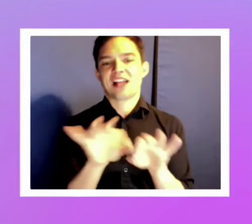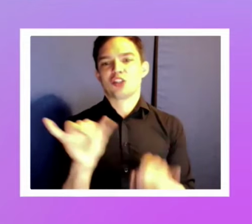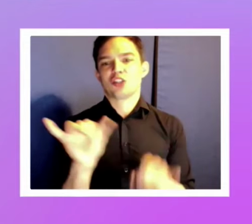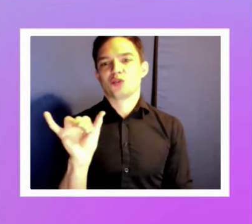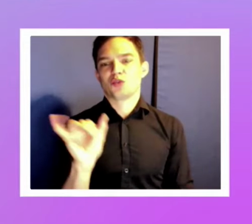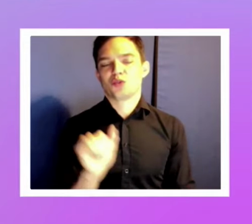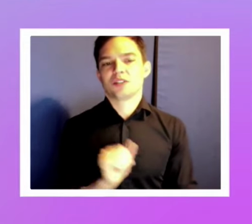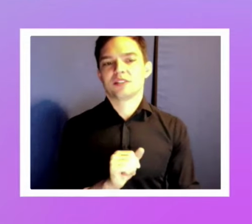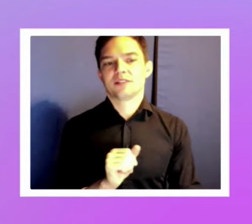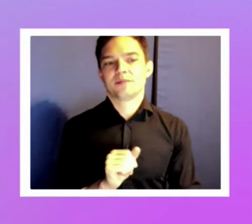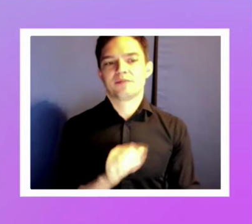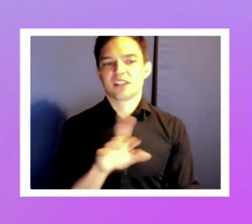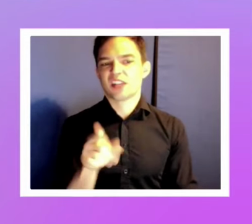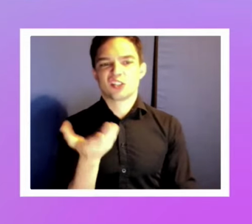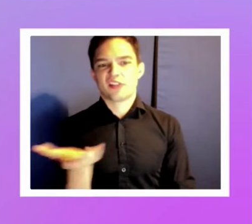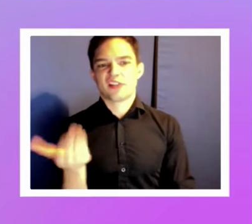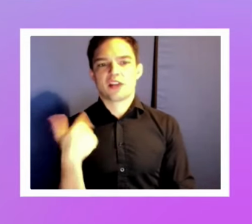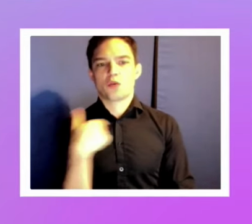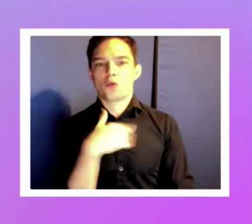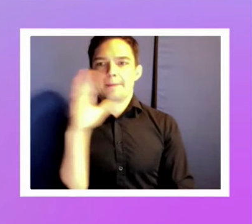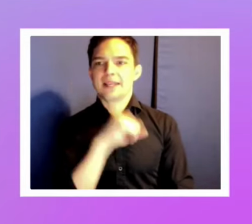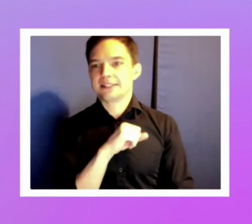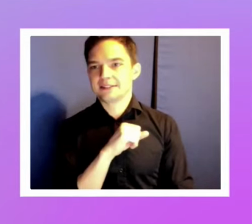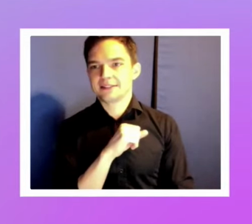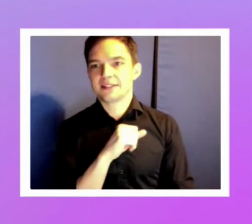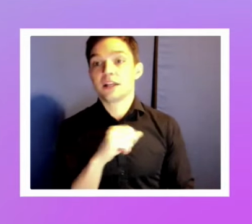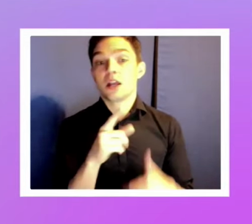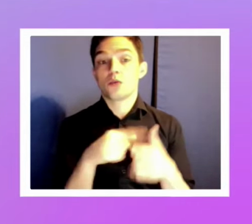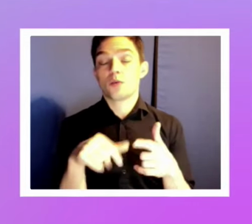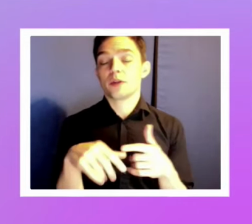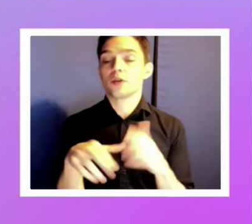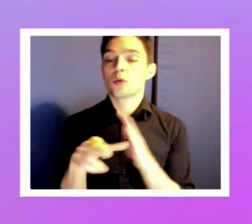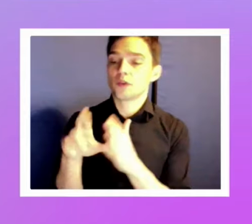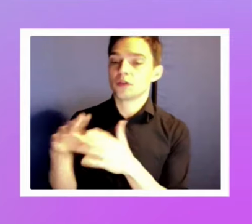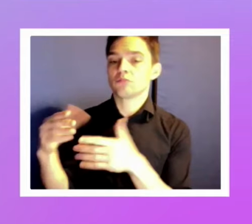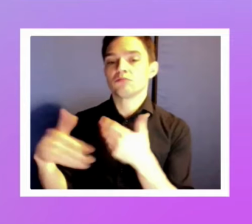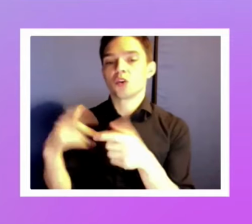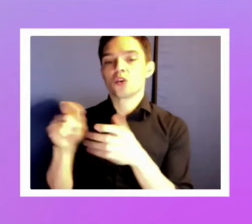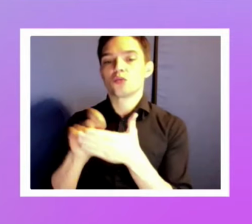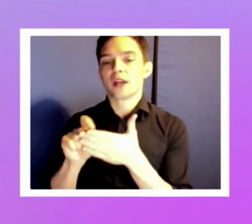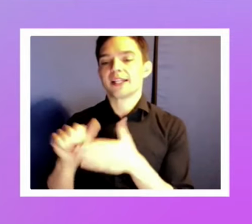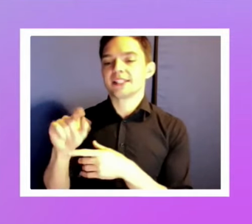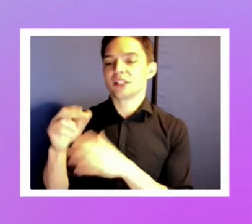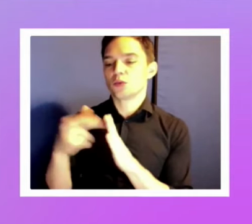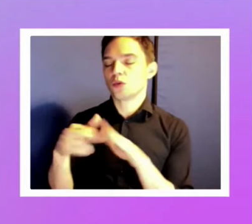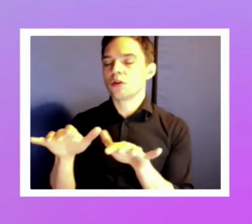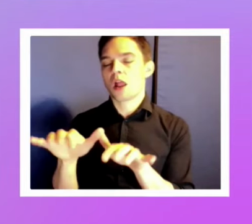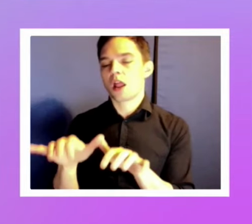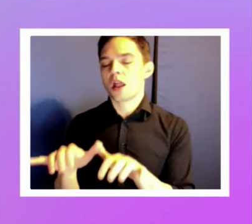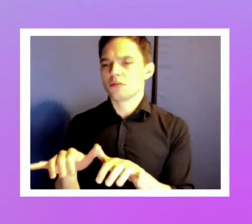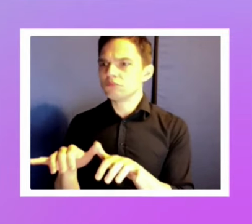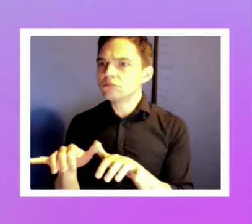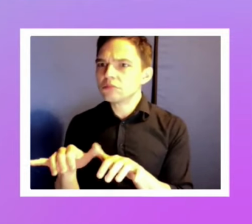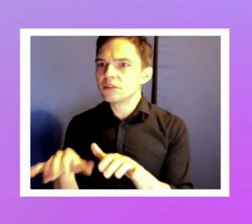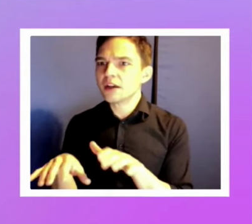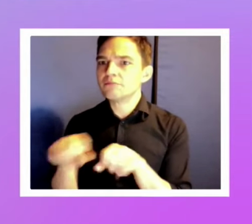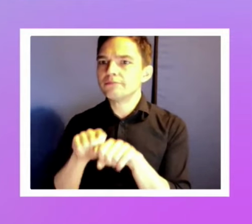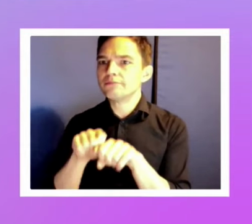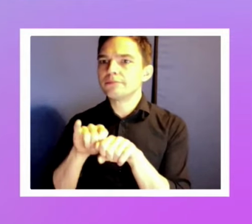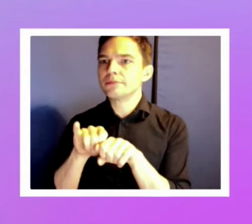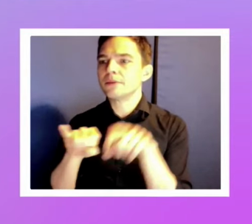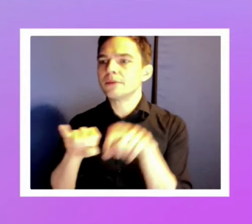this is just a thing we missed. And when we were going through writing this ACT rule, we found that problem and we fixed